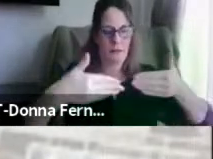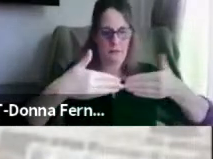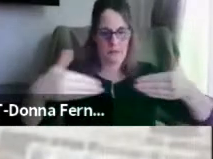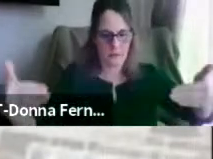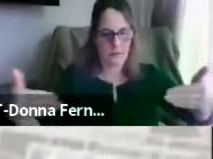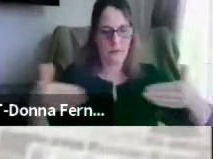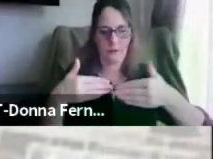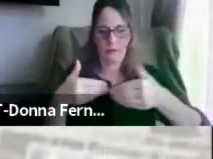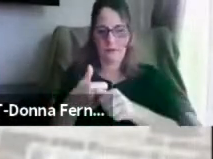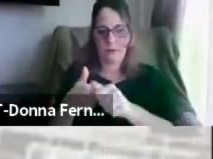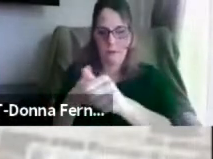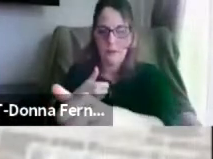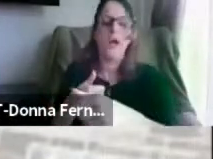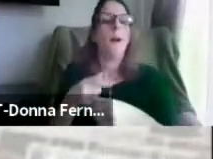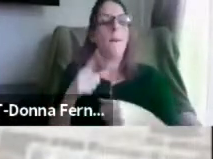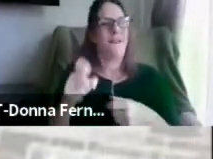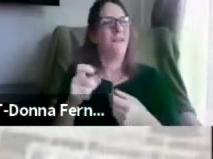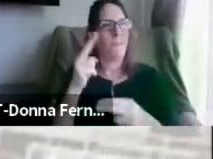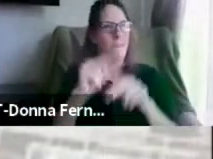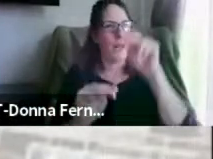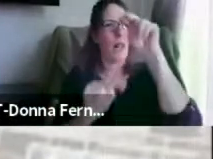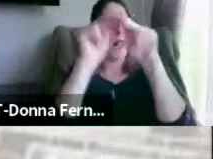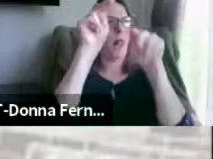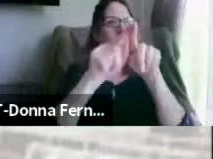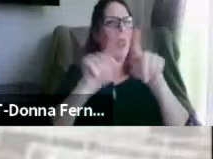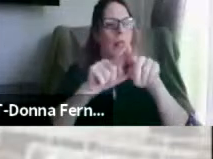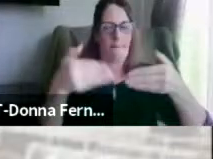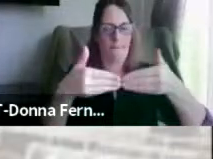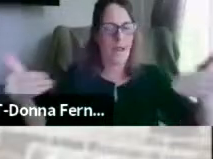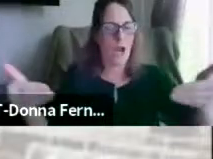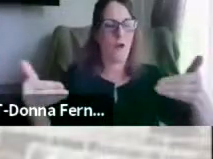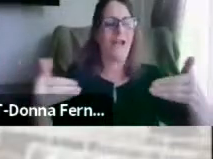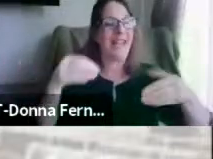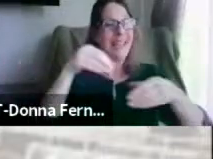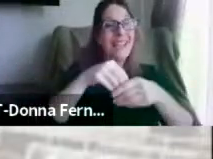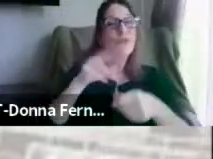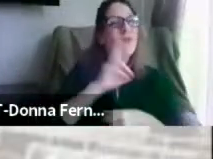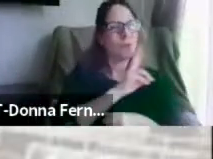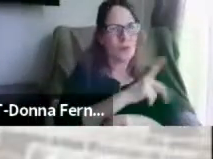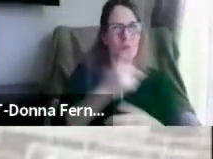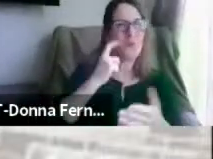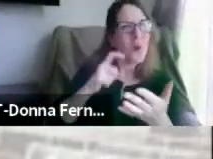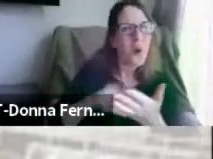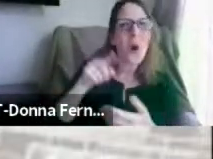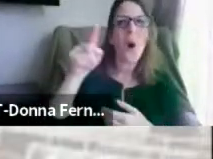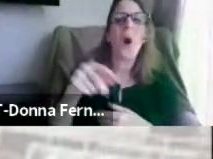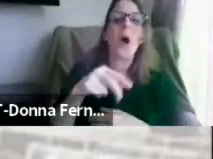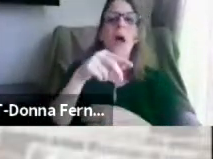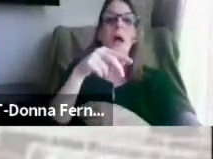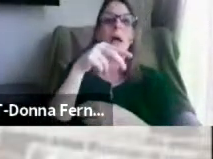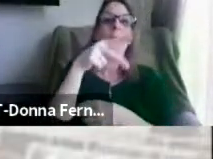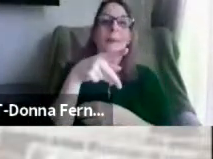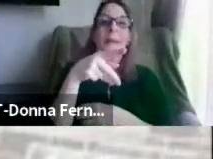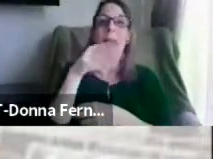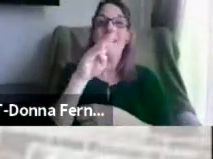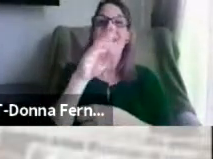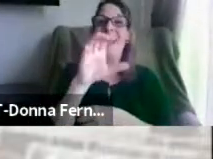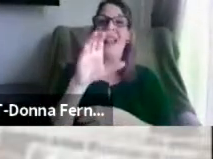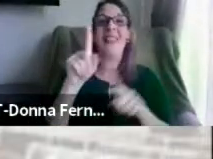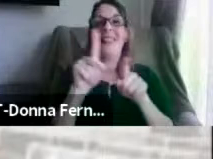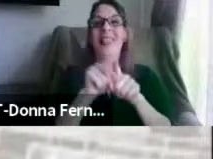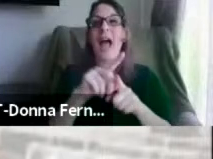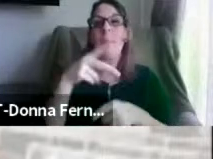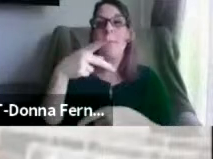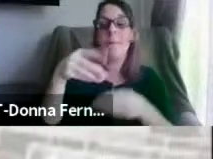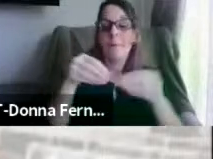and constructing protective barriers. In our restaurants, we've seen everything from PVC wrapped with